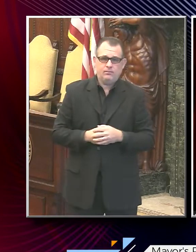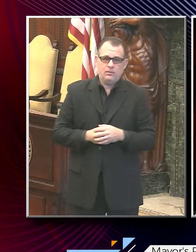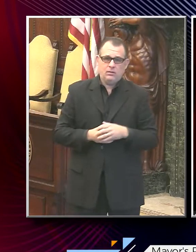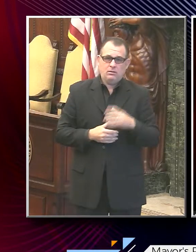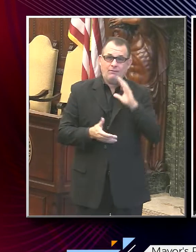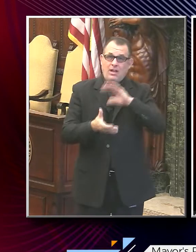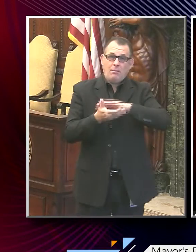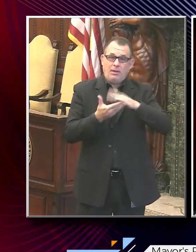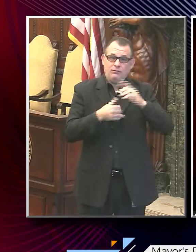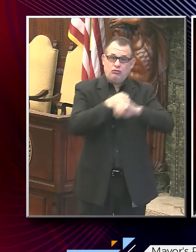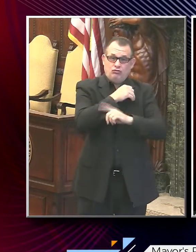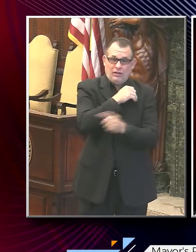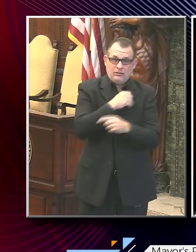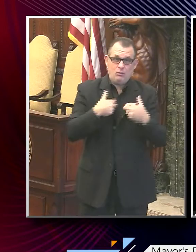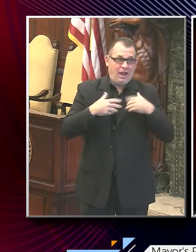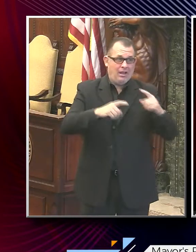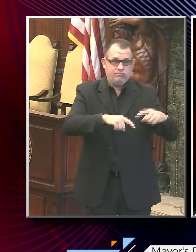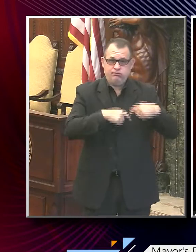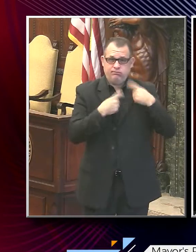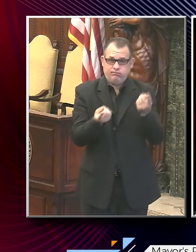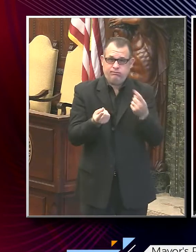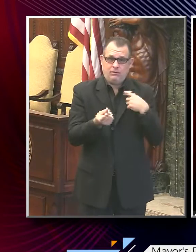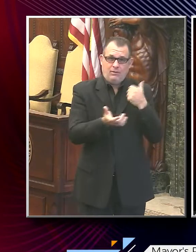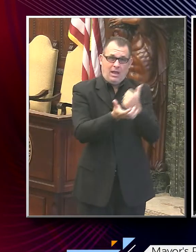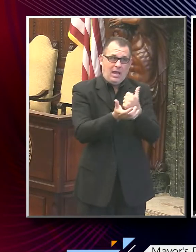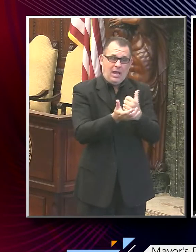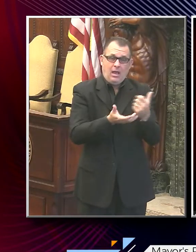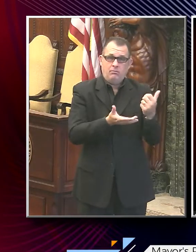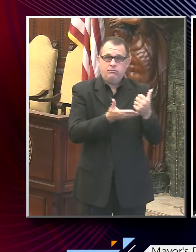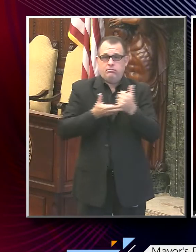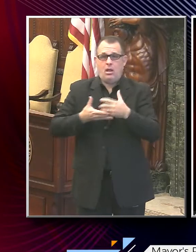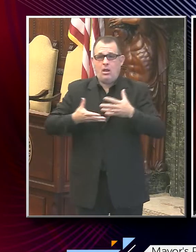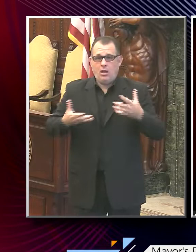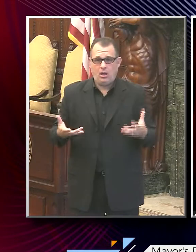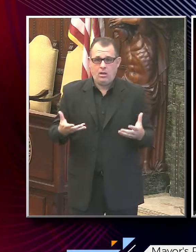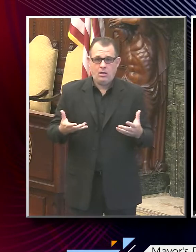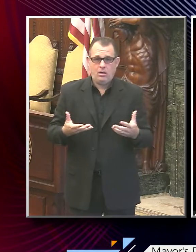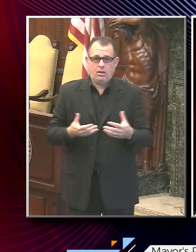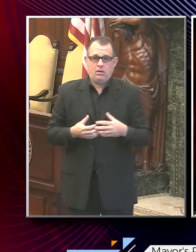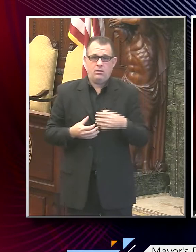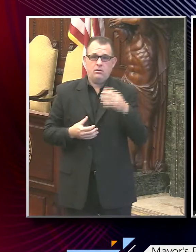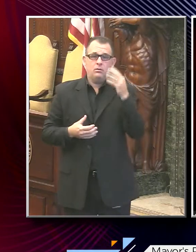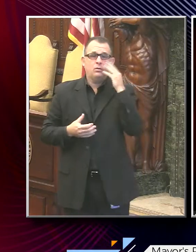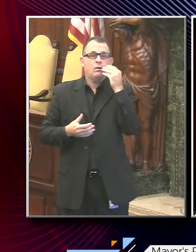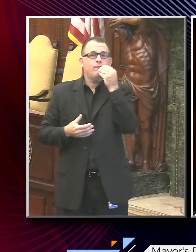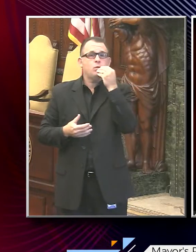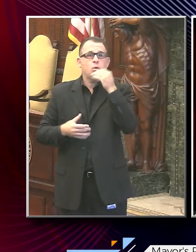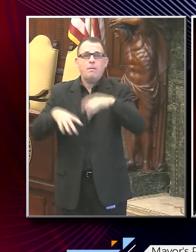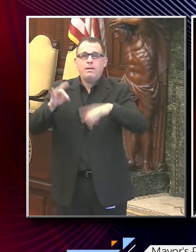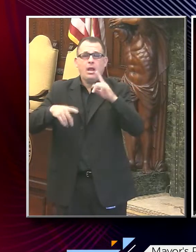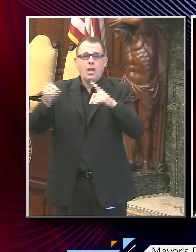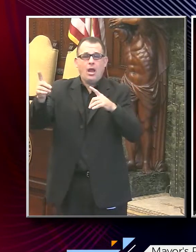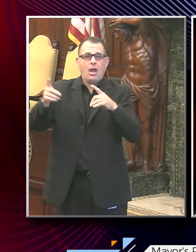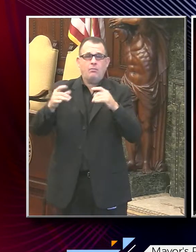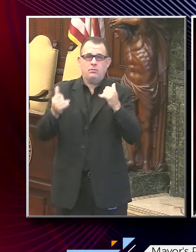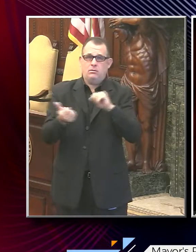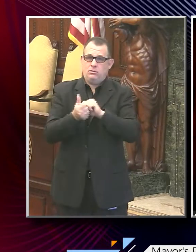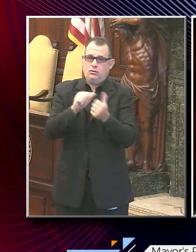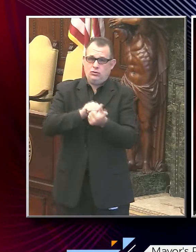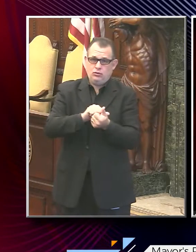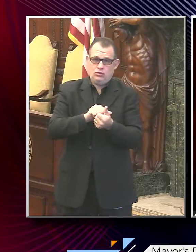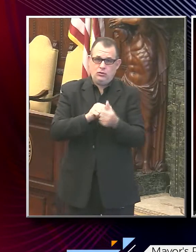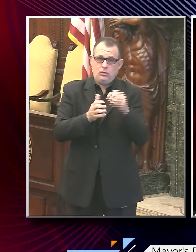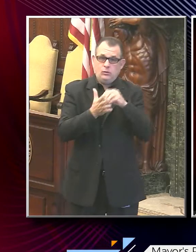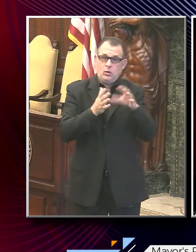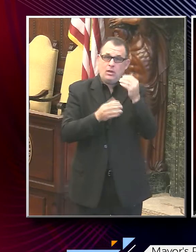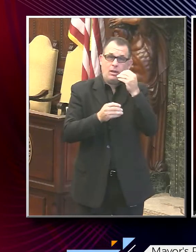generated. Today, we're also announcing changes to student meals and food sites. First, student meals. Through the